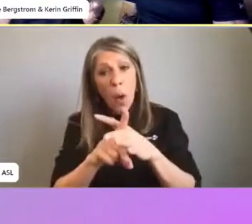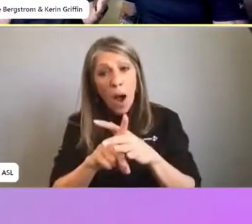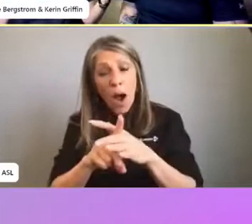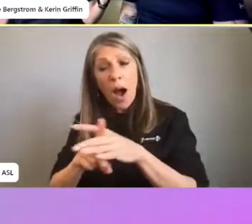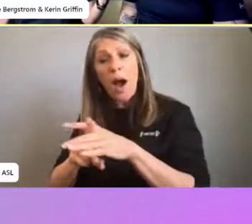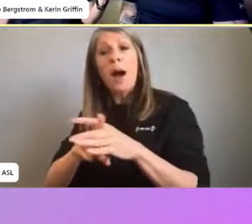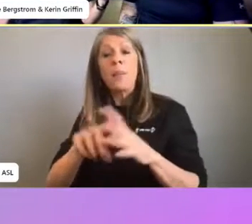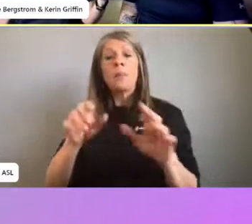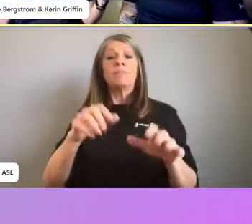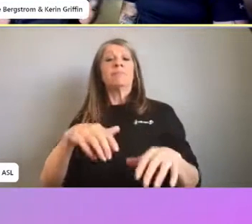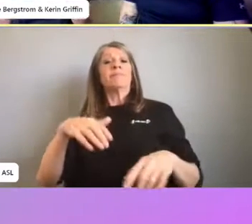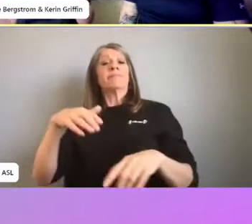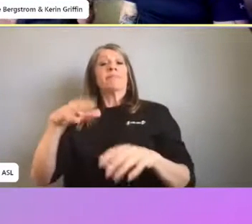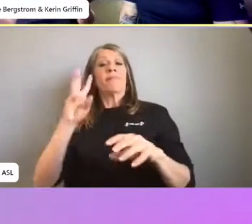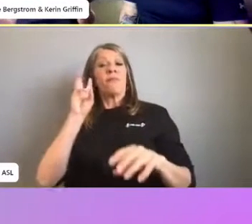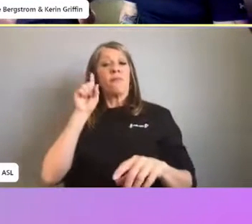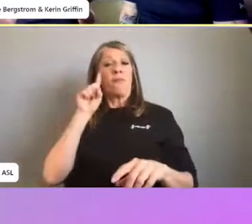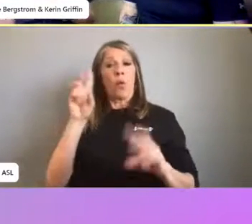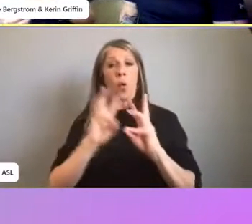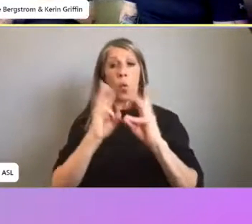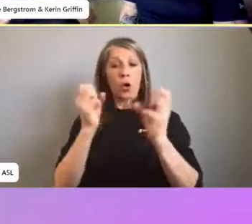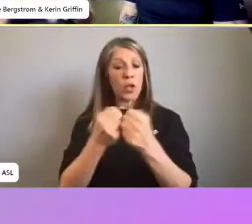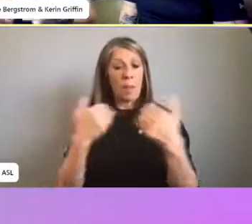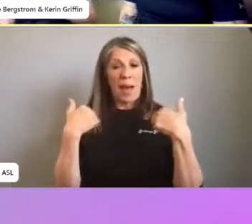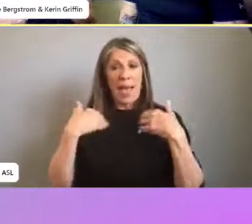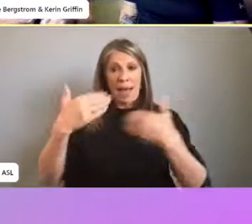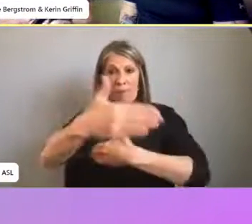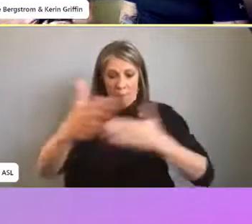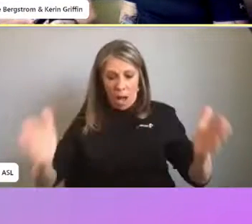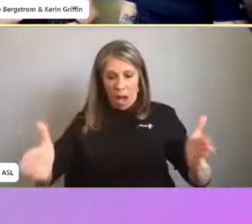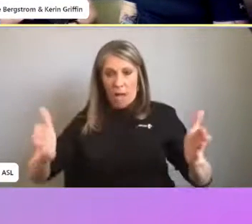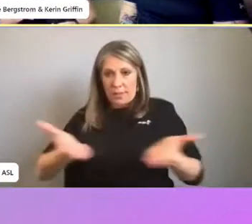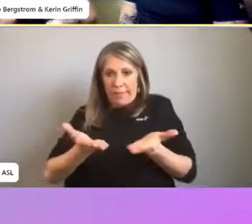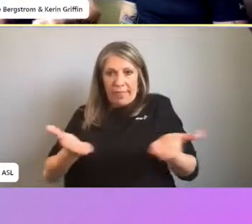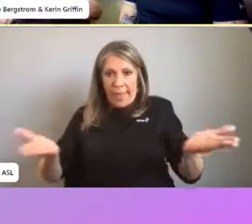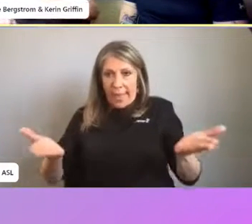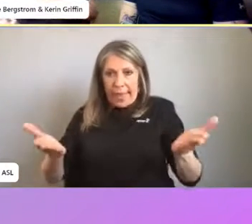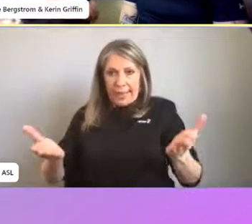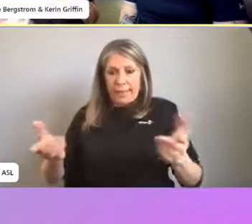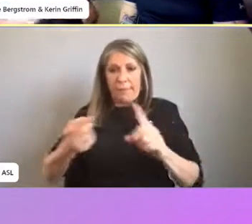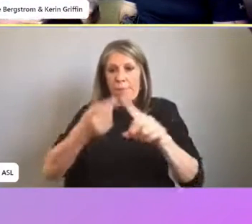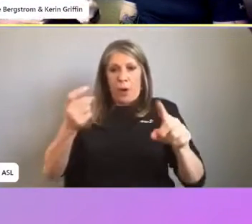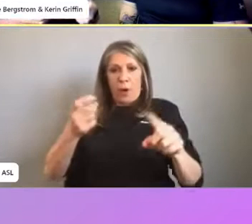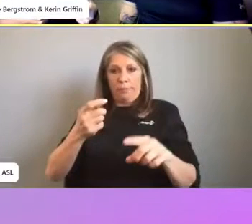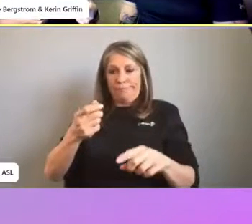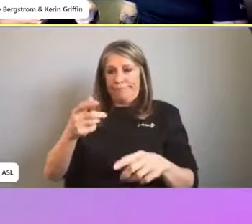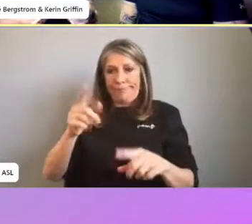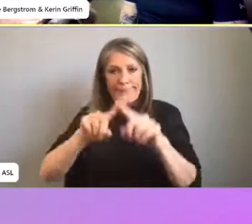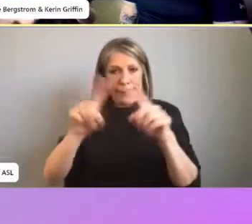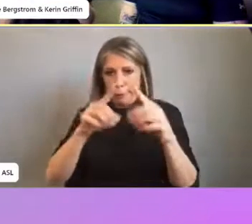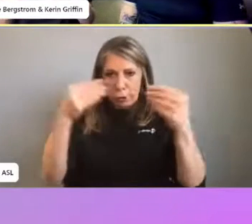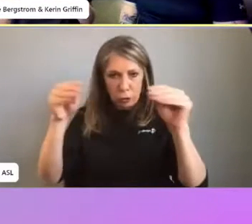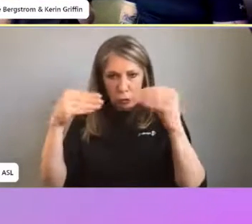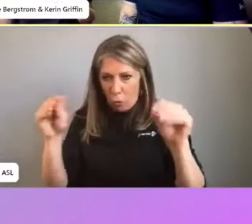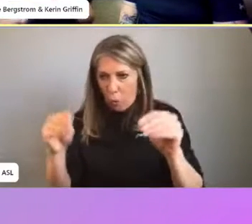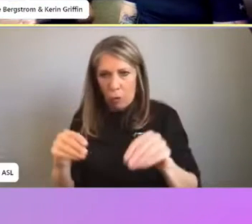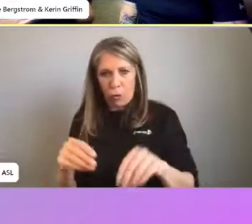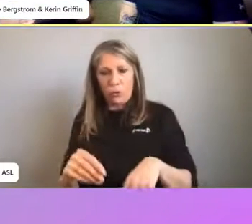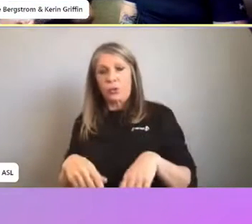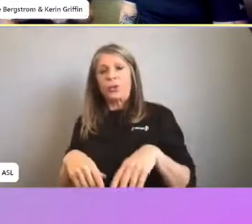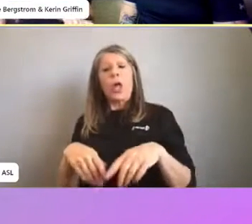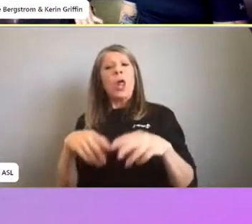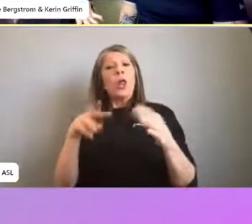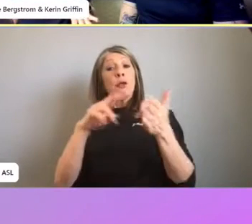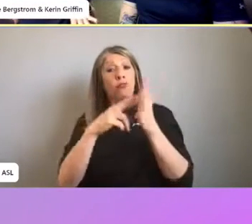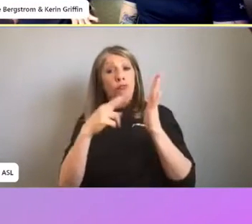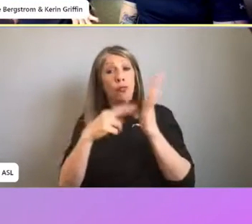I have this bin of stuff that I've picked up from Target, Walmart, Dollar Store. The rules